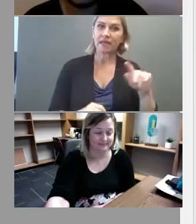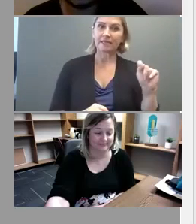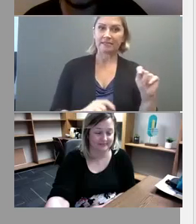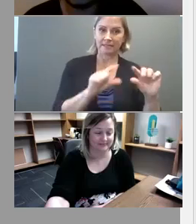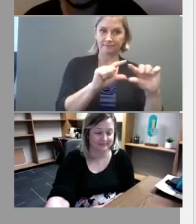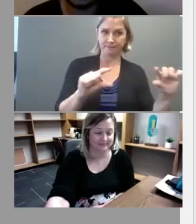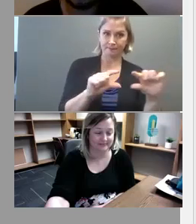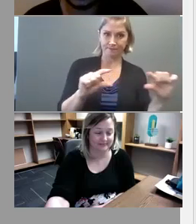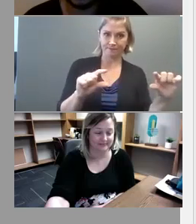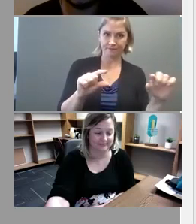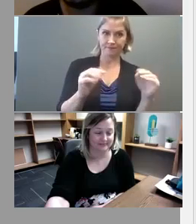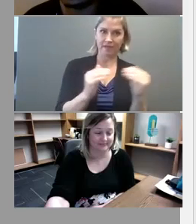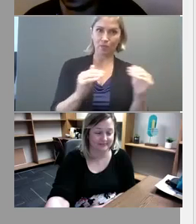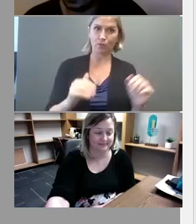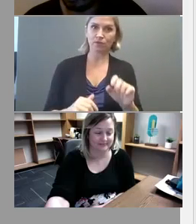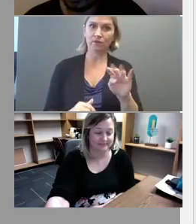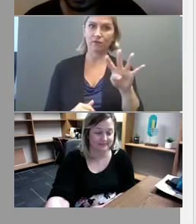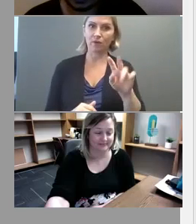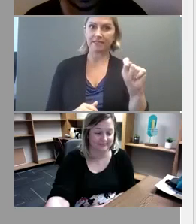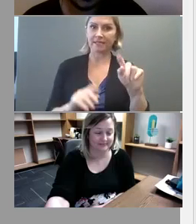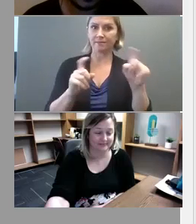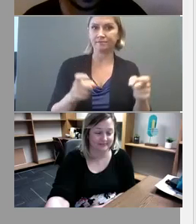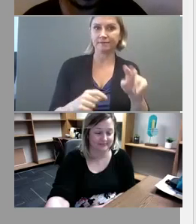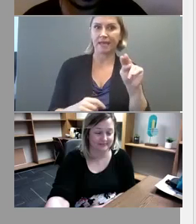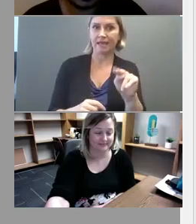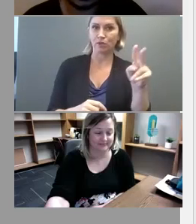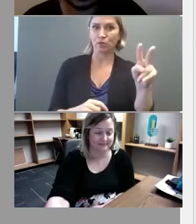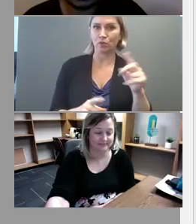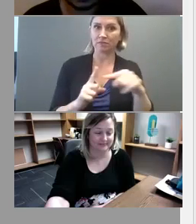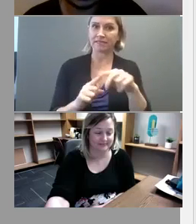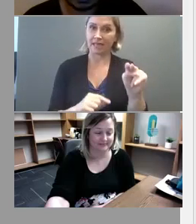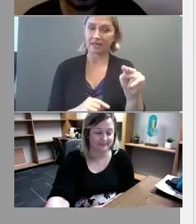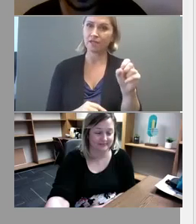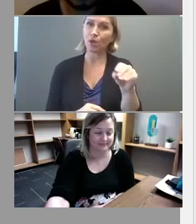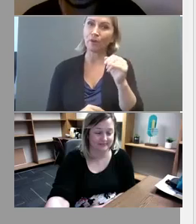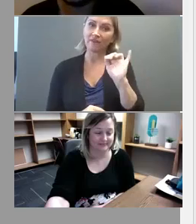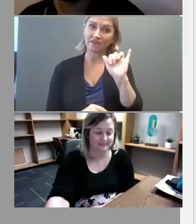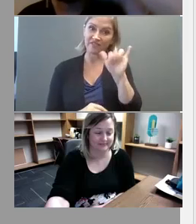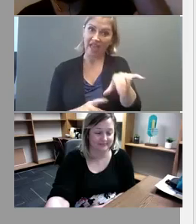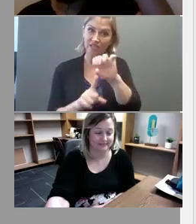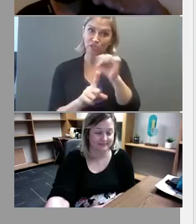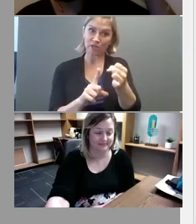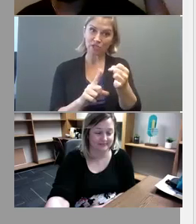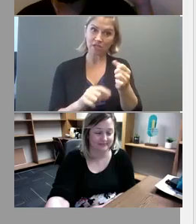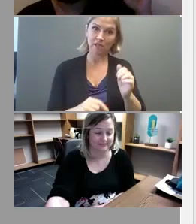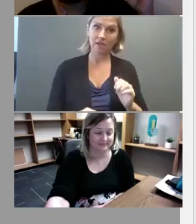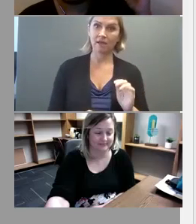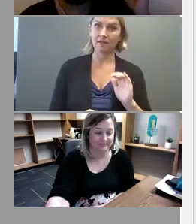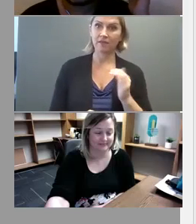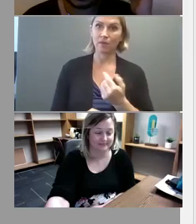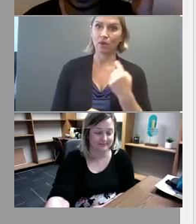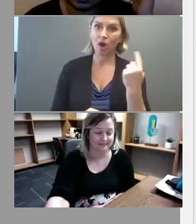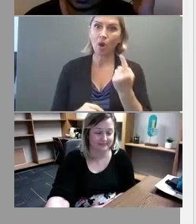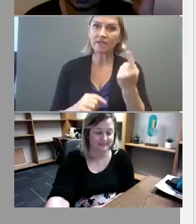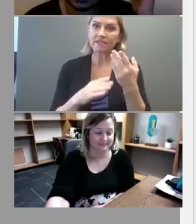n equals to 4t n by 2 plus n, right? So in this case, our b becomes, b is always what we are dividing